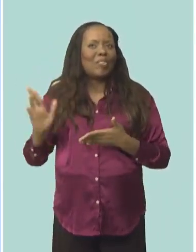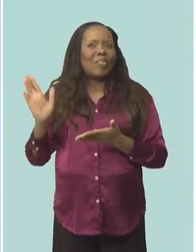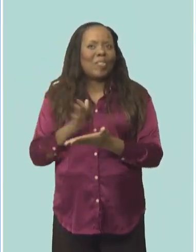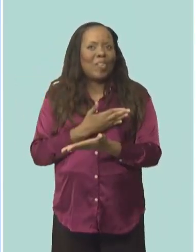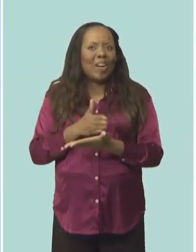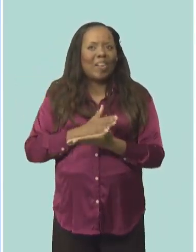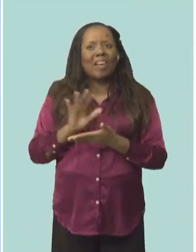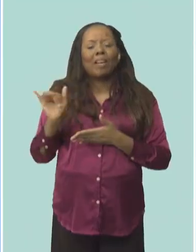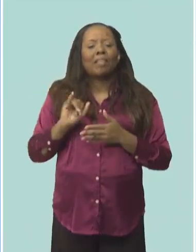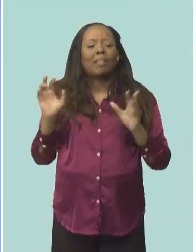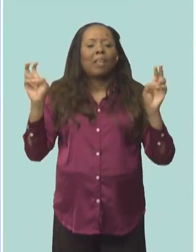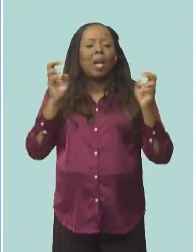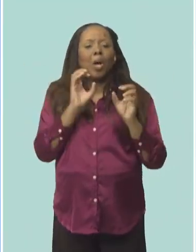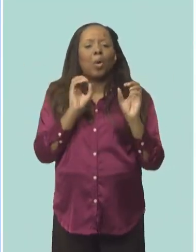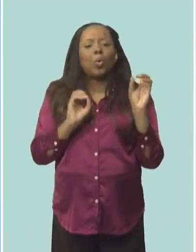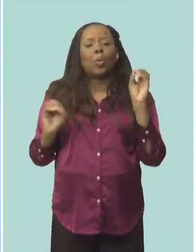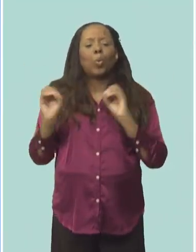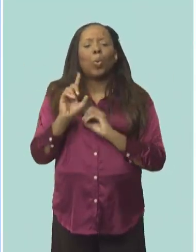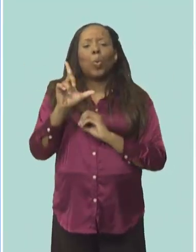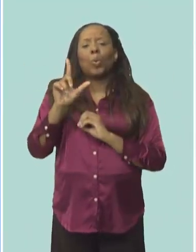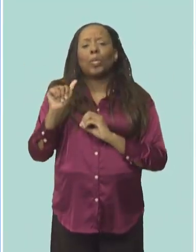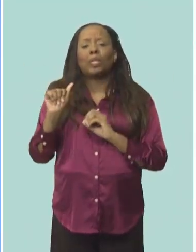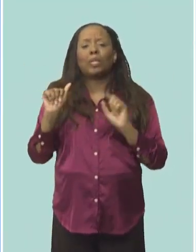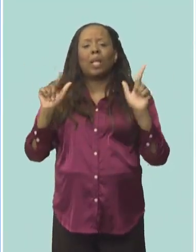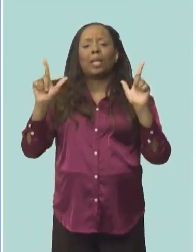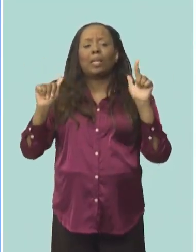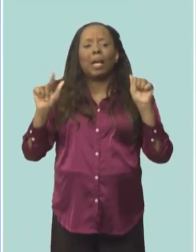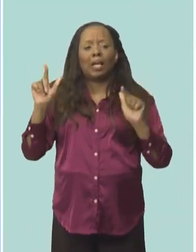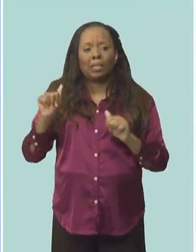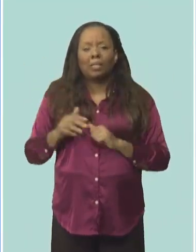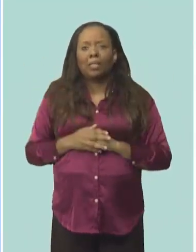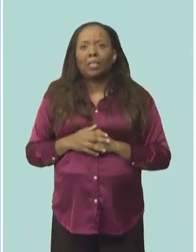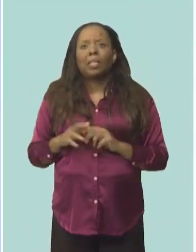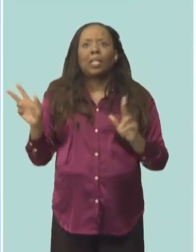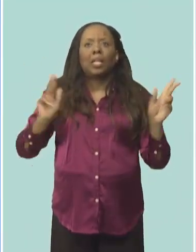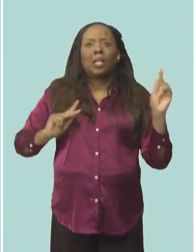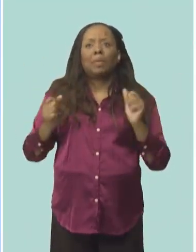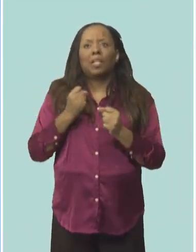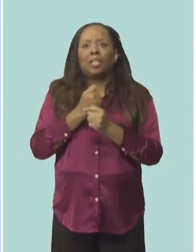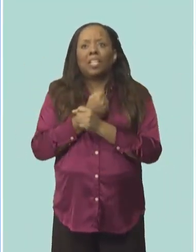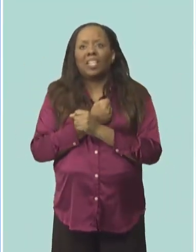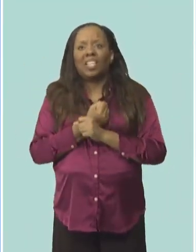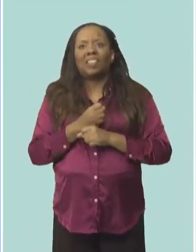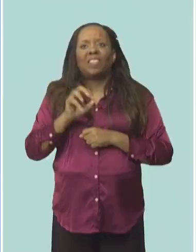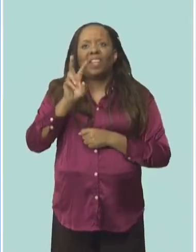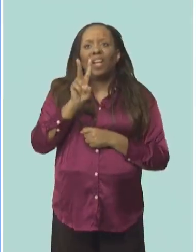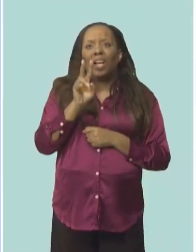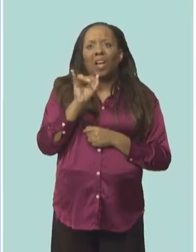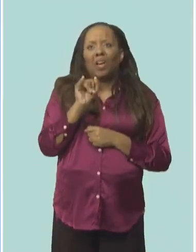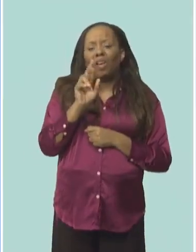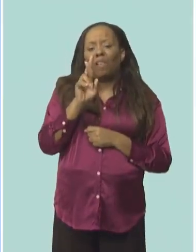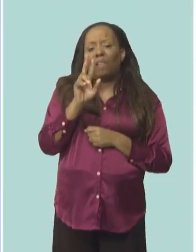La. And the crowd was loving Jamaica's Warrior King's Virtuous Woman.